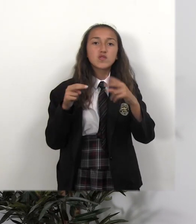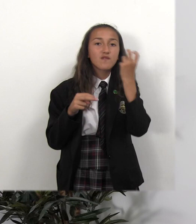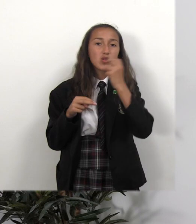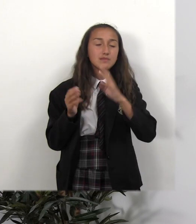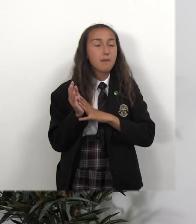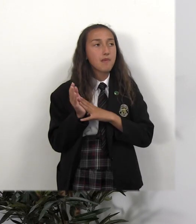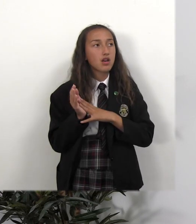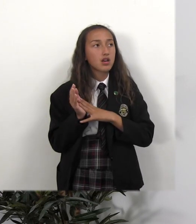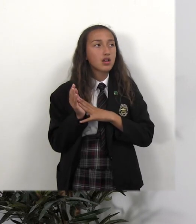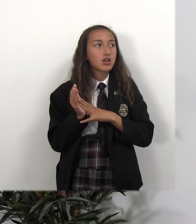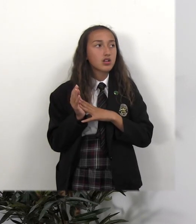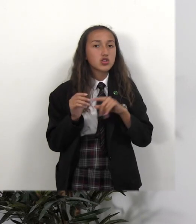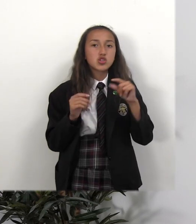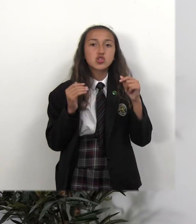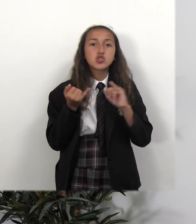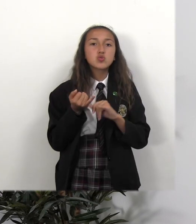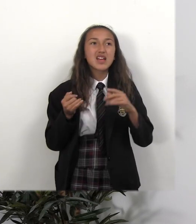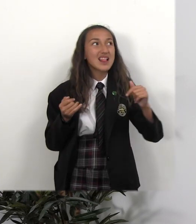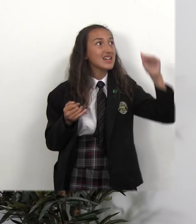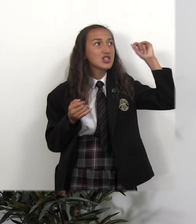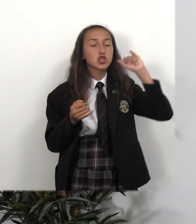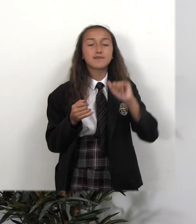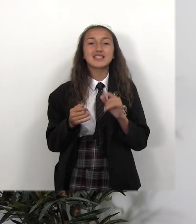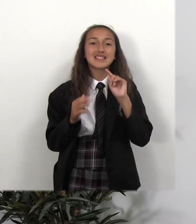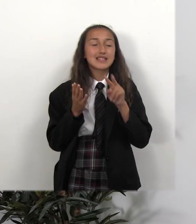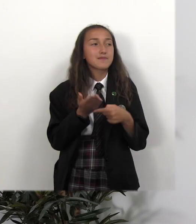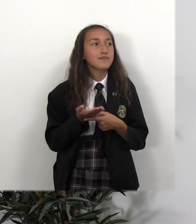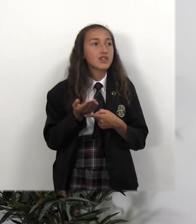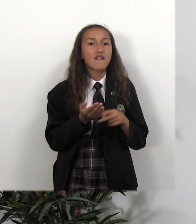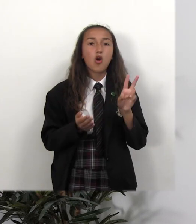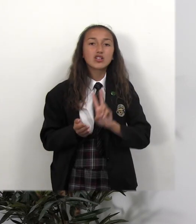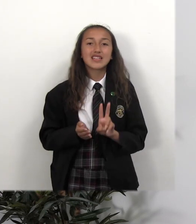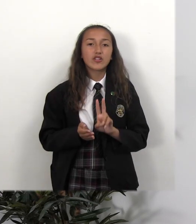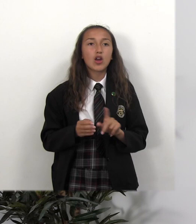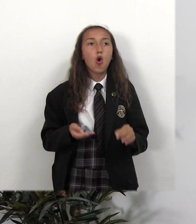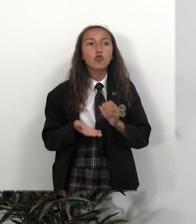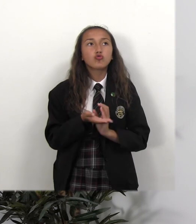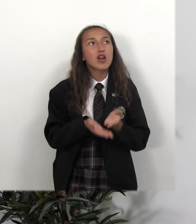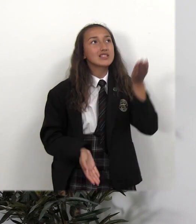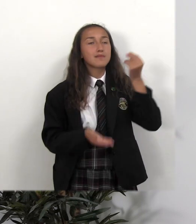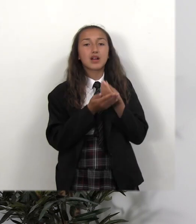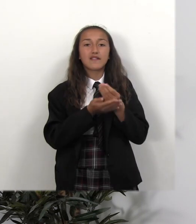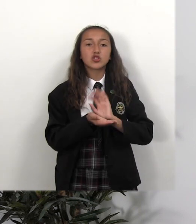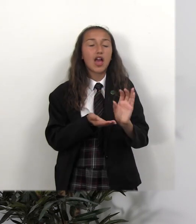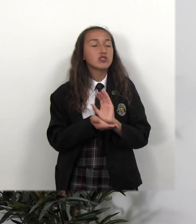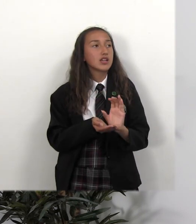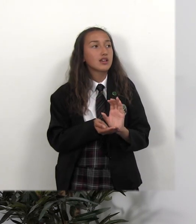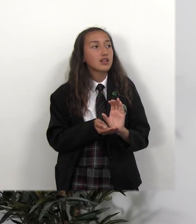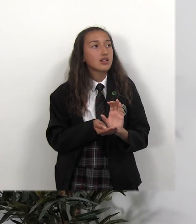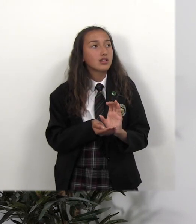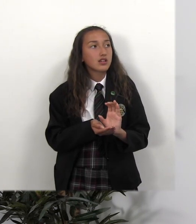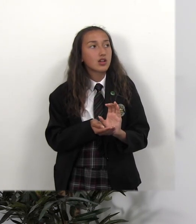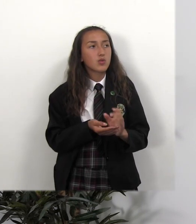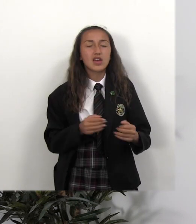members, being part of our student leadership team, volunteering, or raising money for charities.